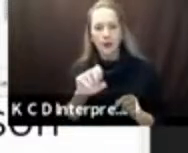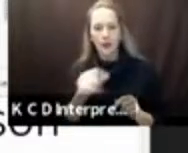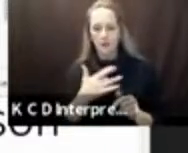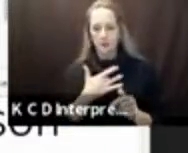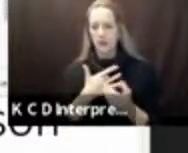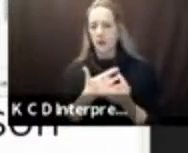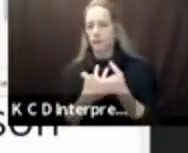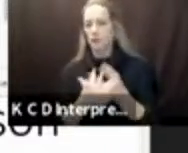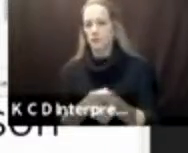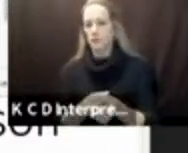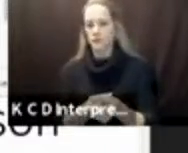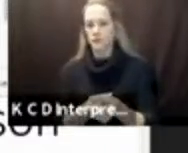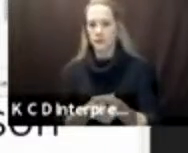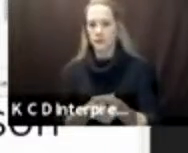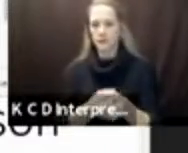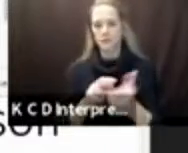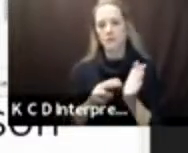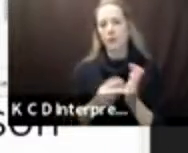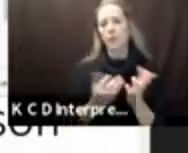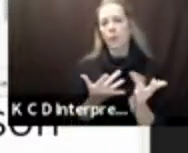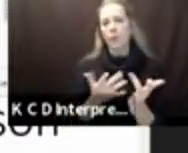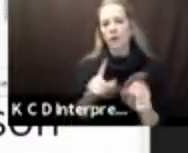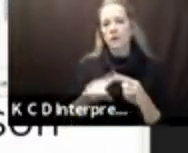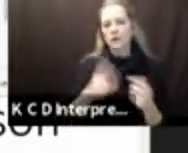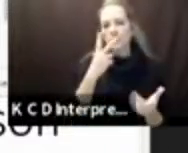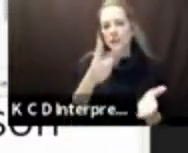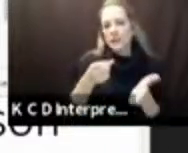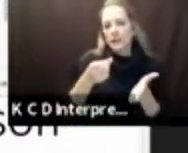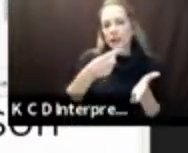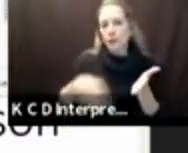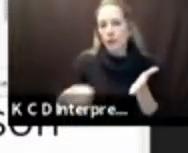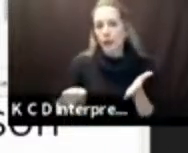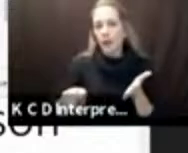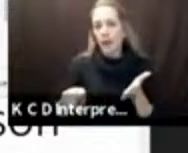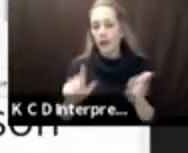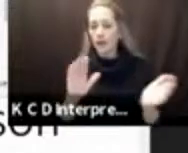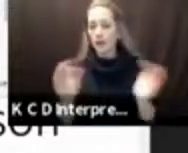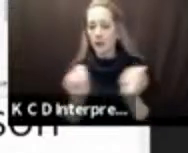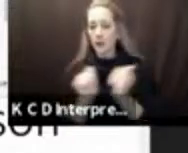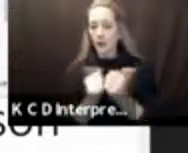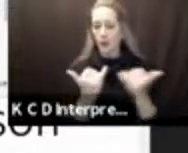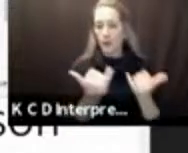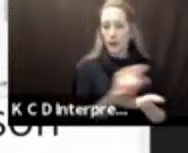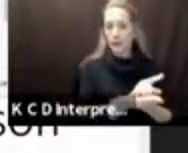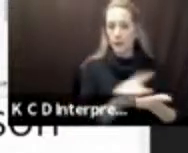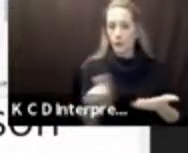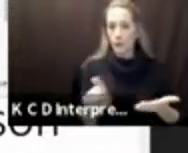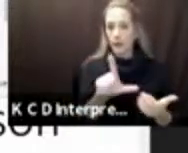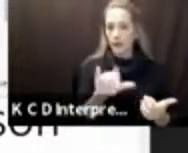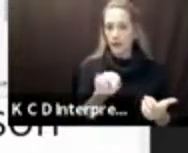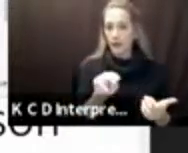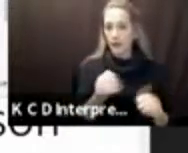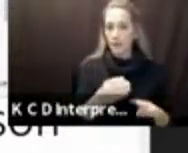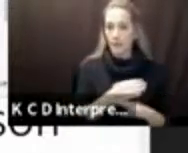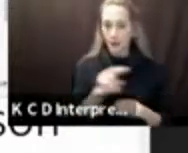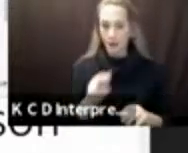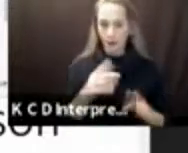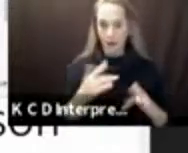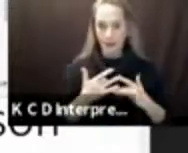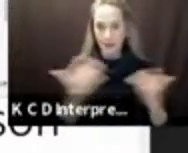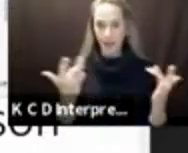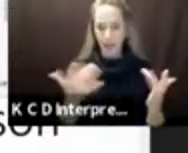the 30 days. So let's see if next week's line looks like this week's line before we before we get too excited about that.